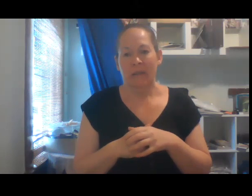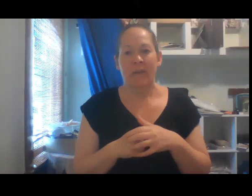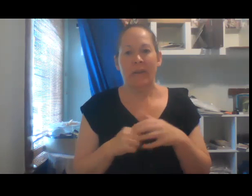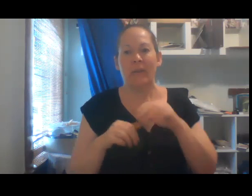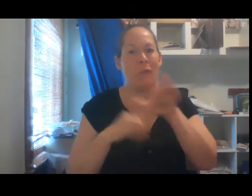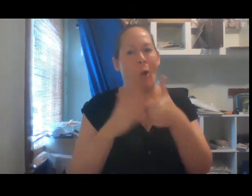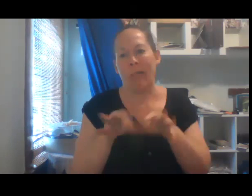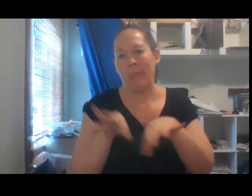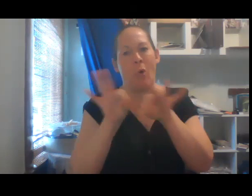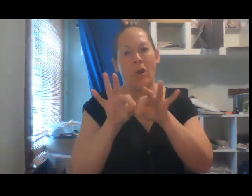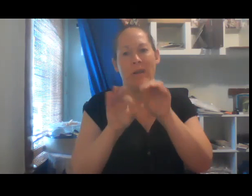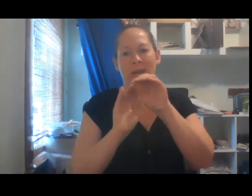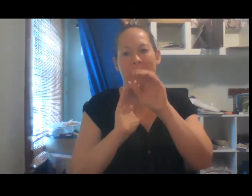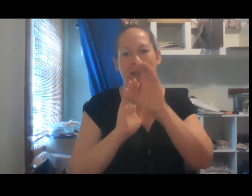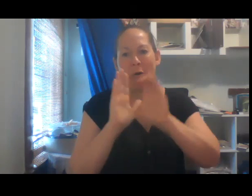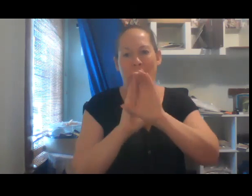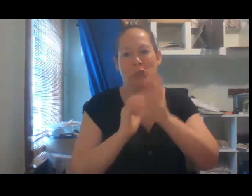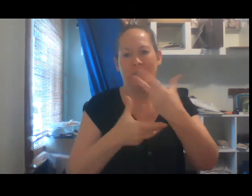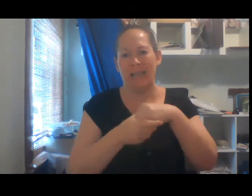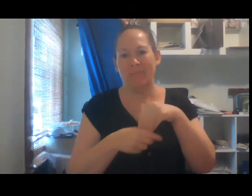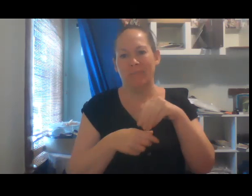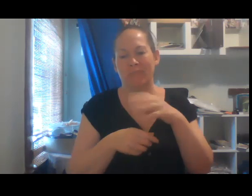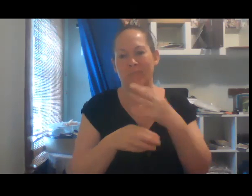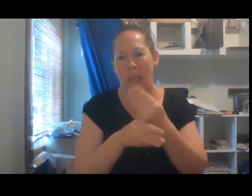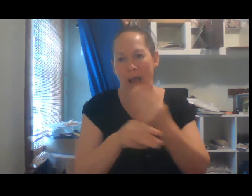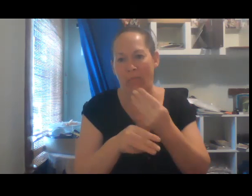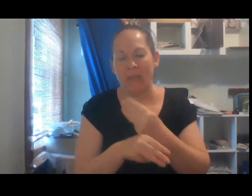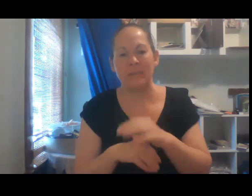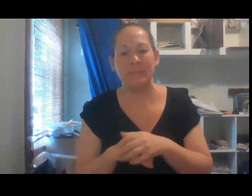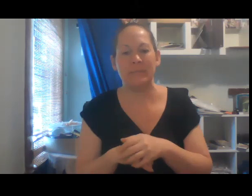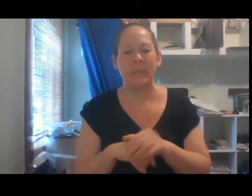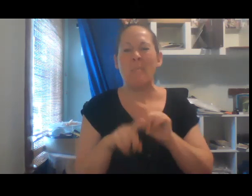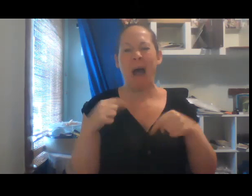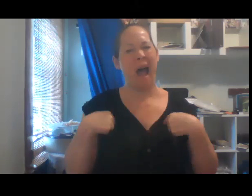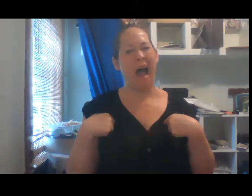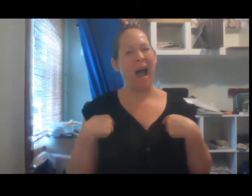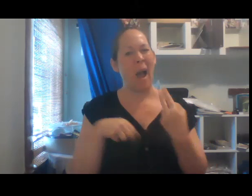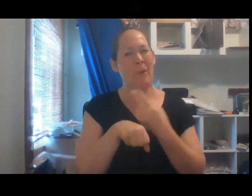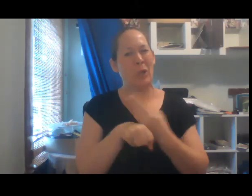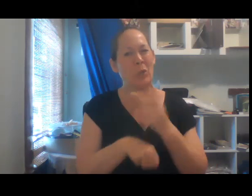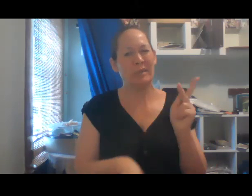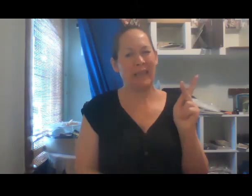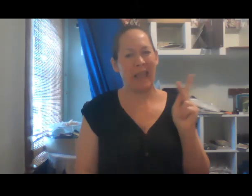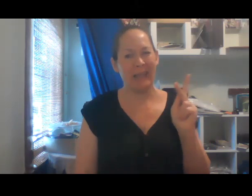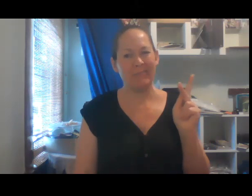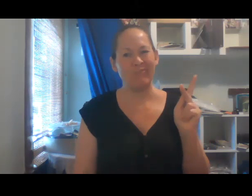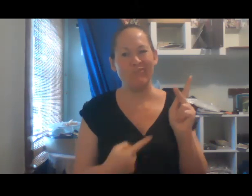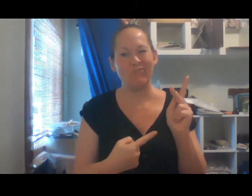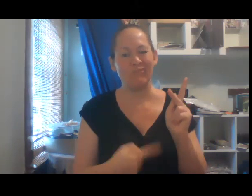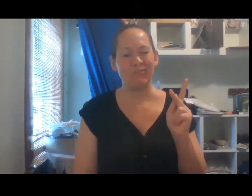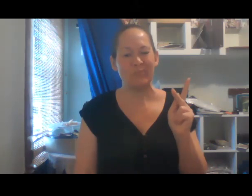field. Because I'm talking about generic versions, I'll use k, oddly enough, for